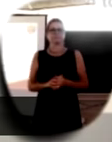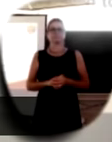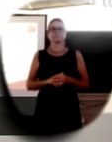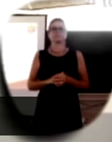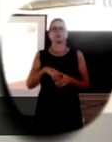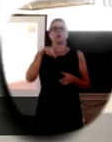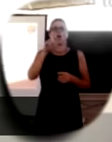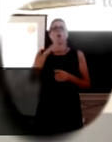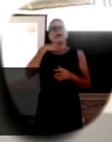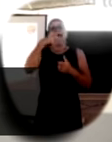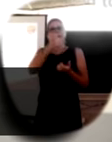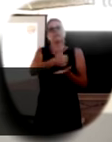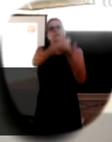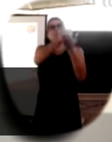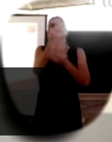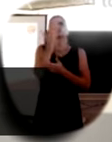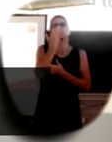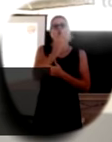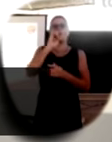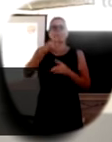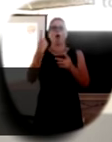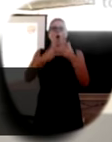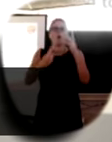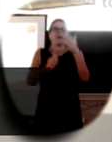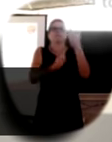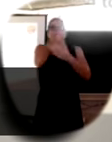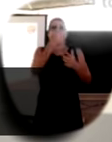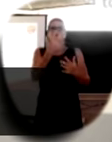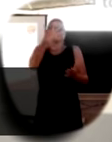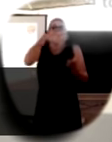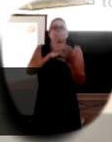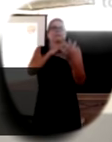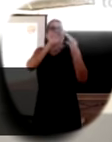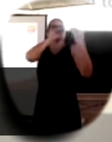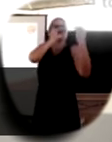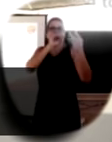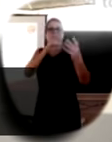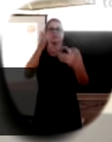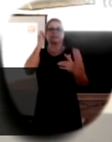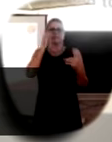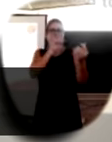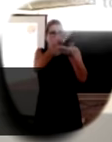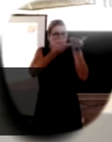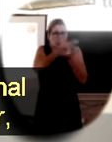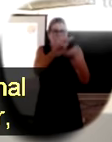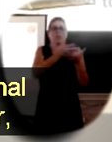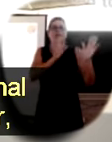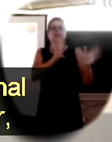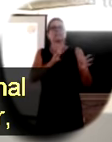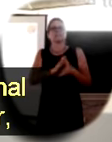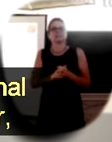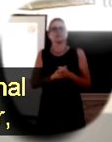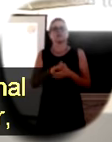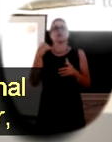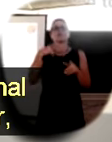school support did happen, but it was incidentally in the last 5 minutes. You know, the teacher would just quickly come over and talk to you. We also used